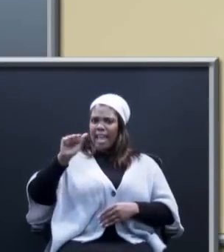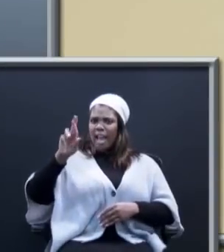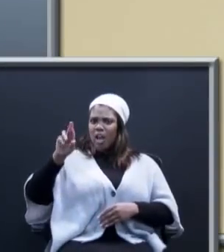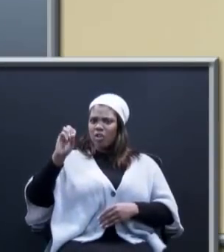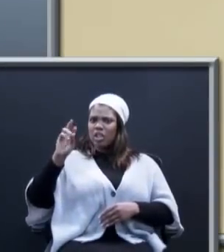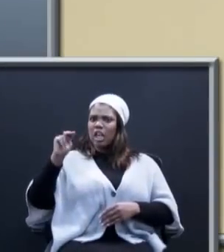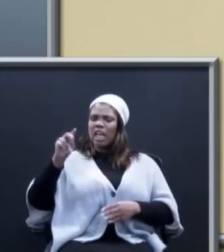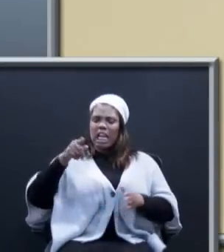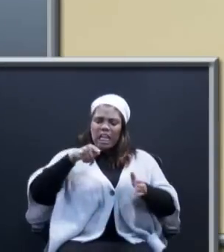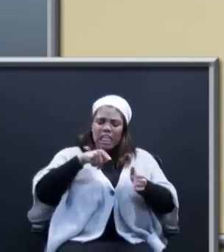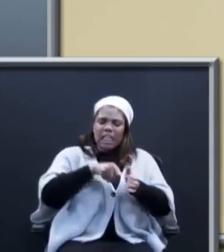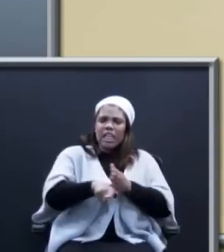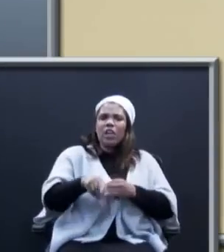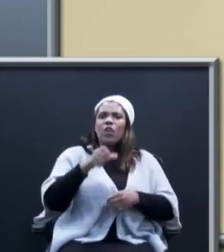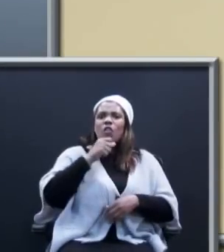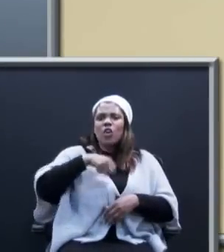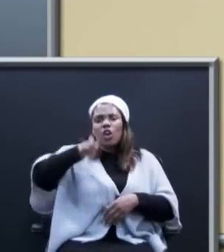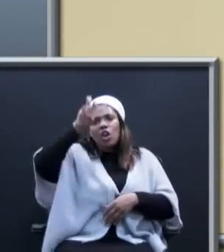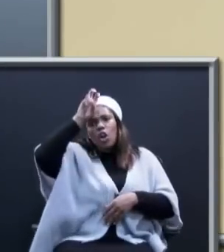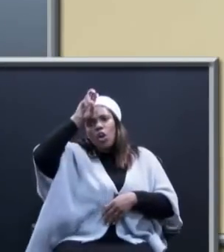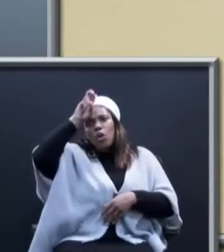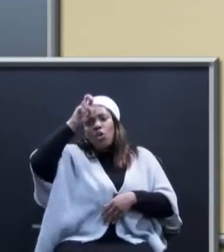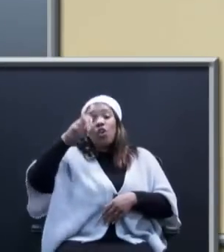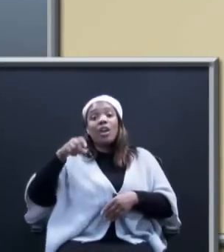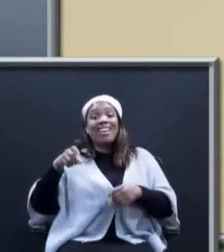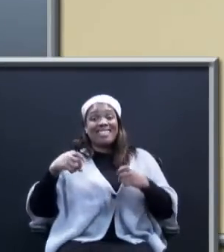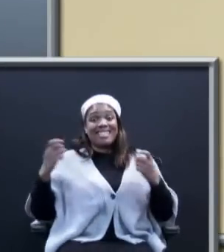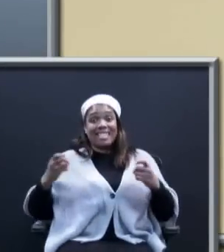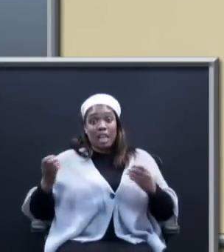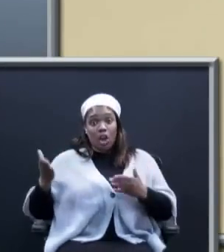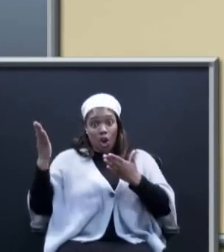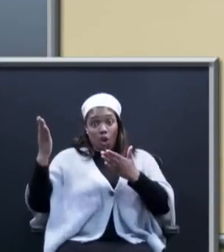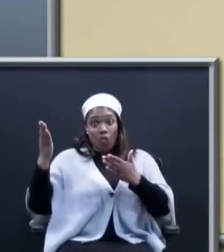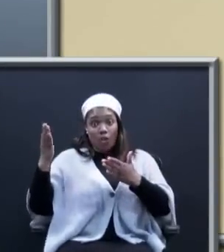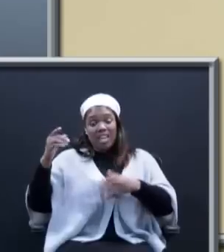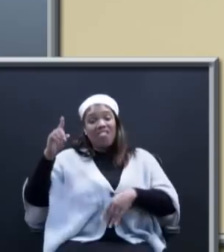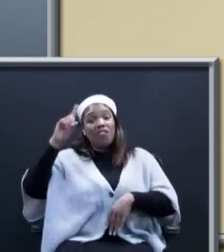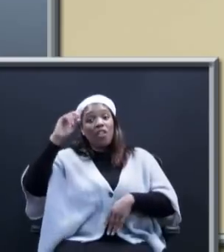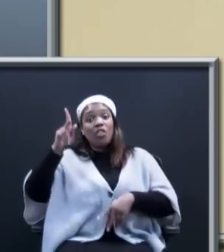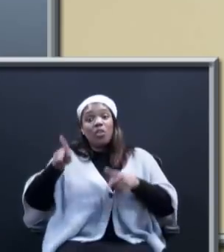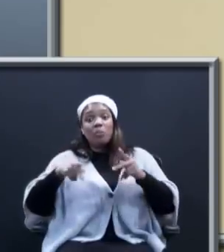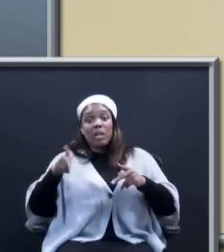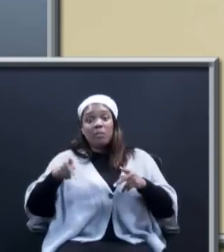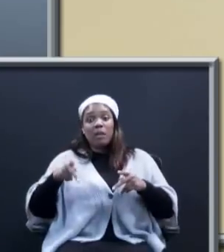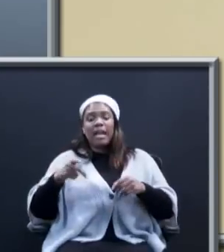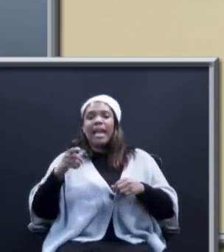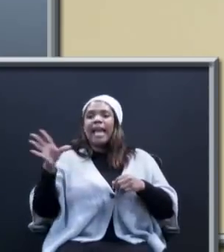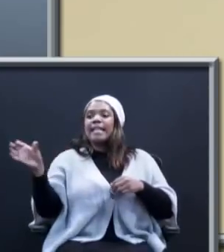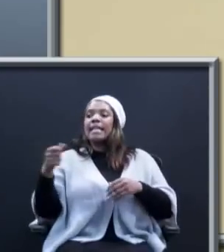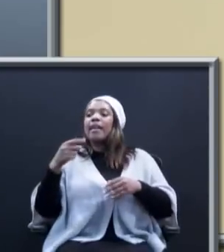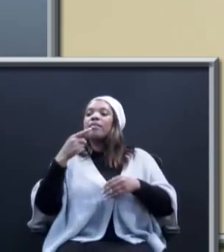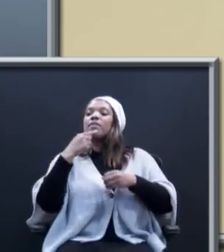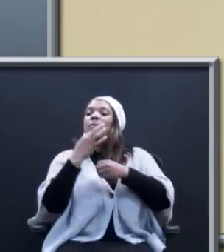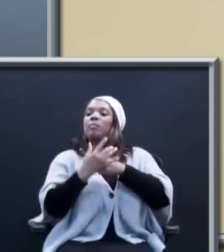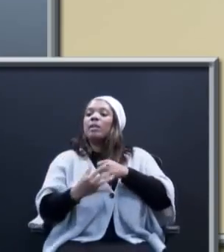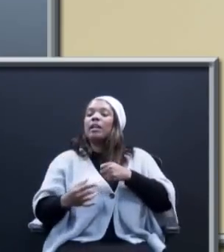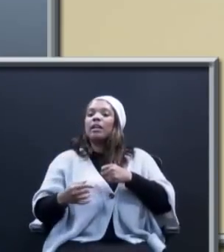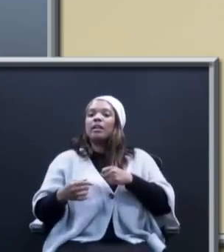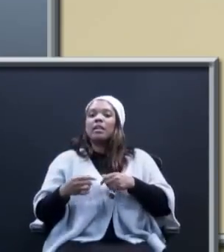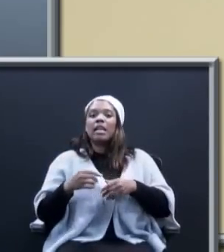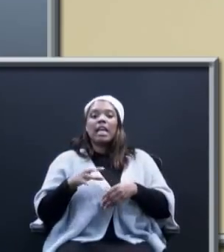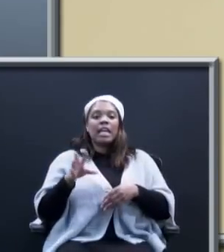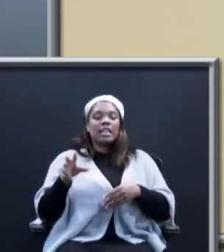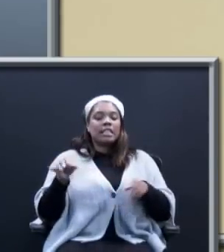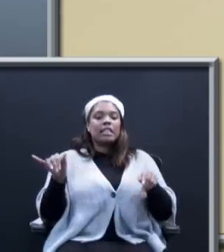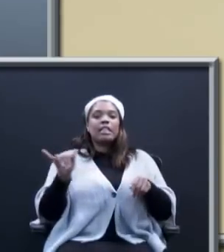offering that is for the people and bring his blood within the veil and do with that blood as he did with the blood of the